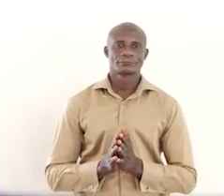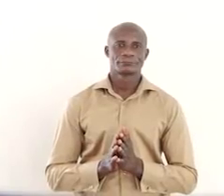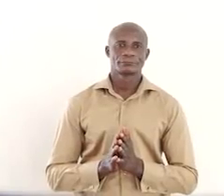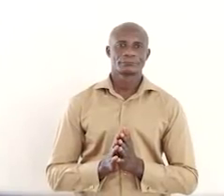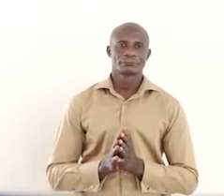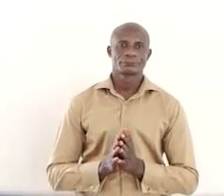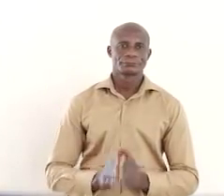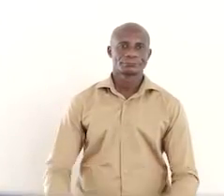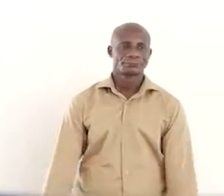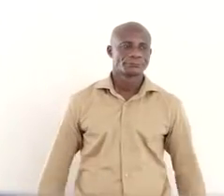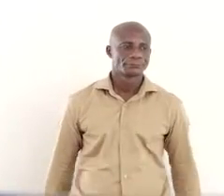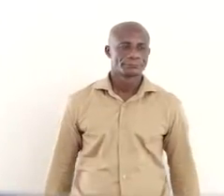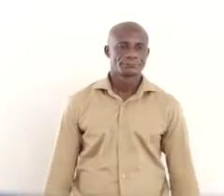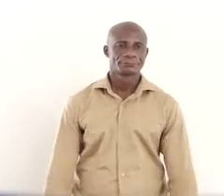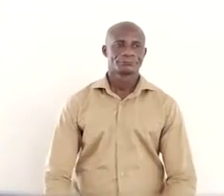rejuvenation.